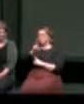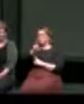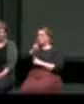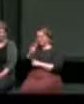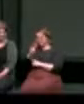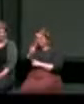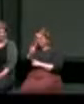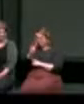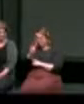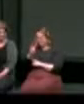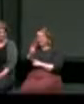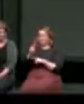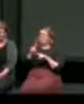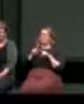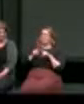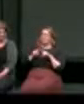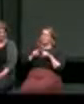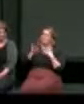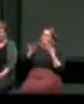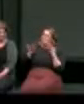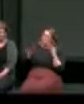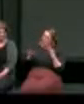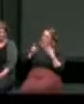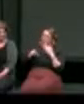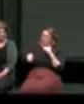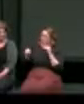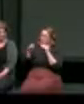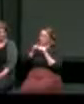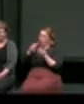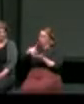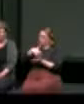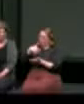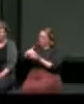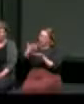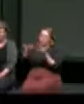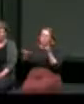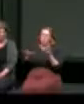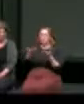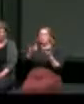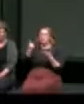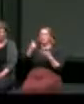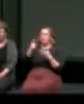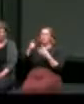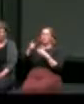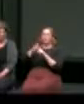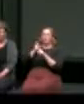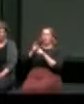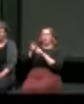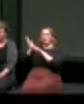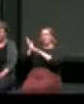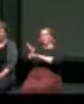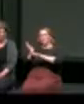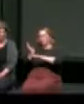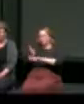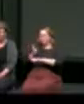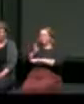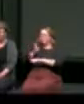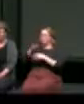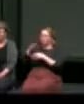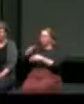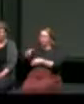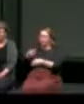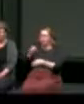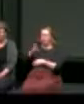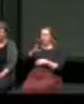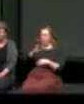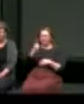2027. Pending any additional dredging, which just may be anything that flowed in from upstream, or if there's a little fluff layer